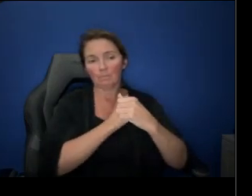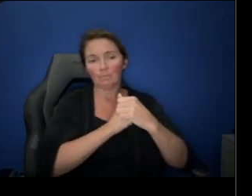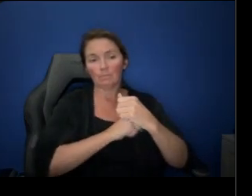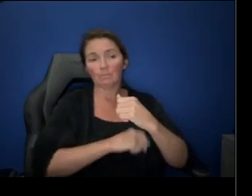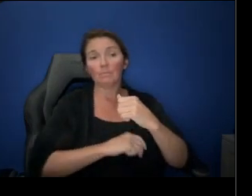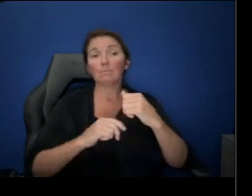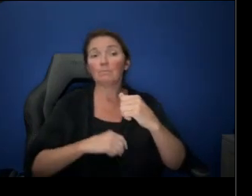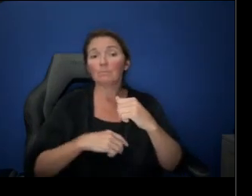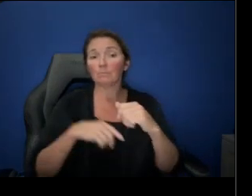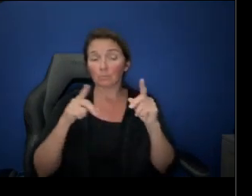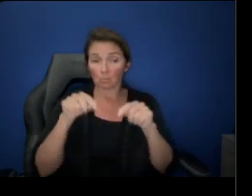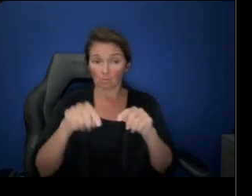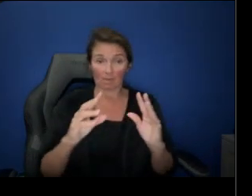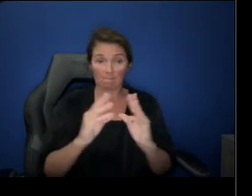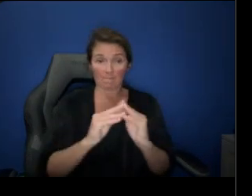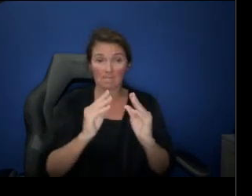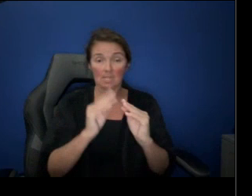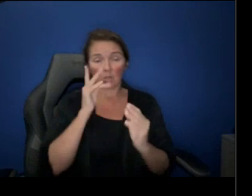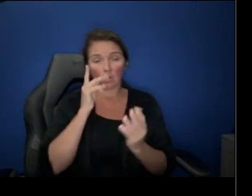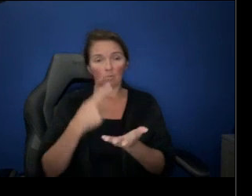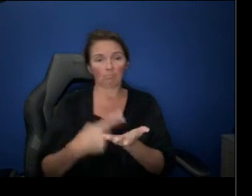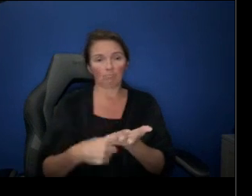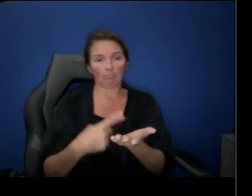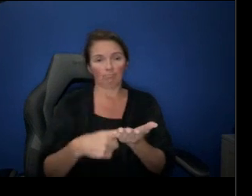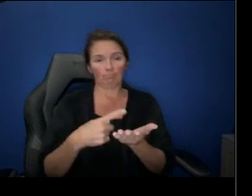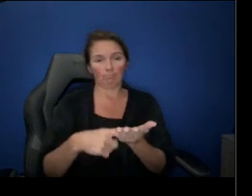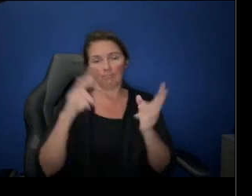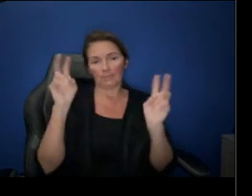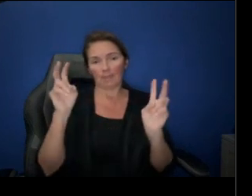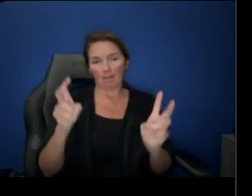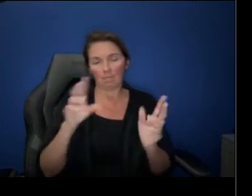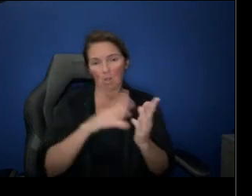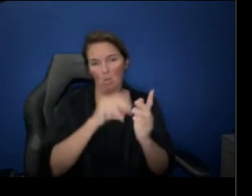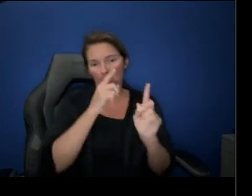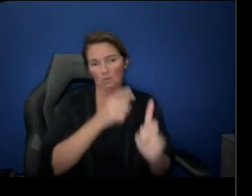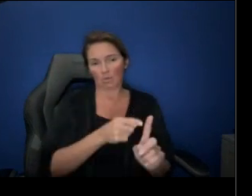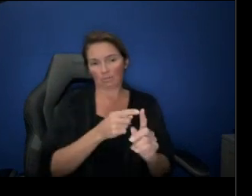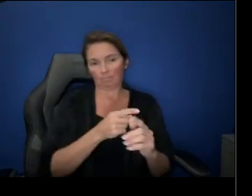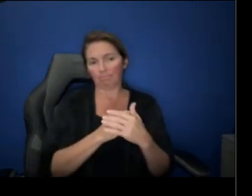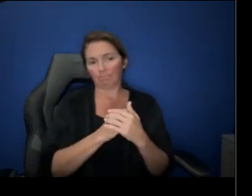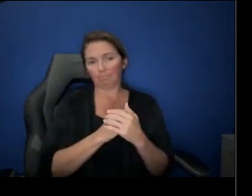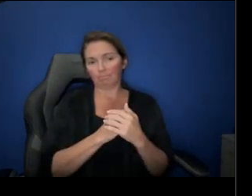During this session, we will cover the following topics and learning objectives.